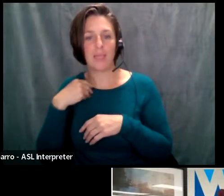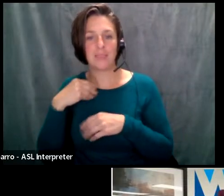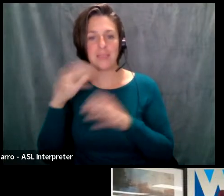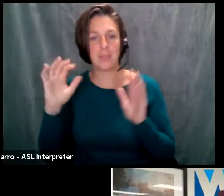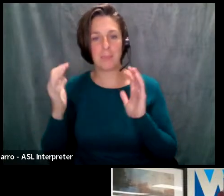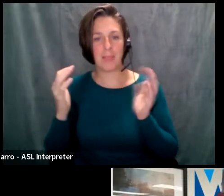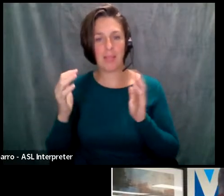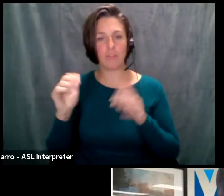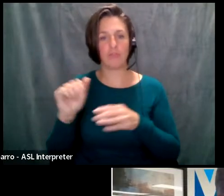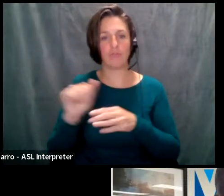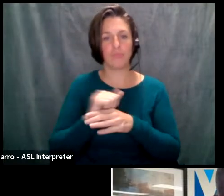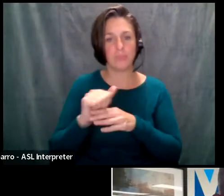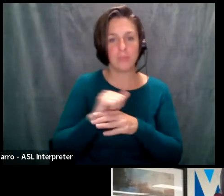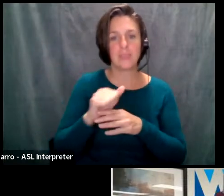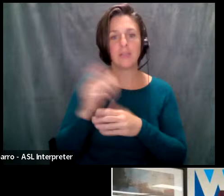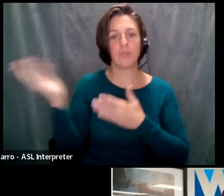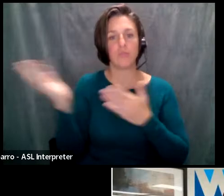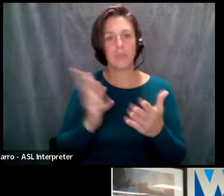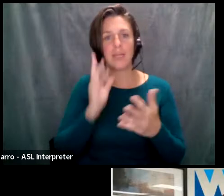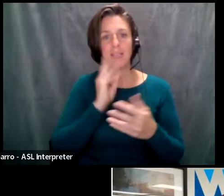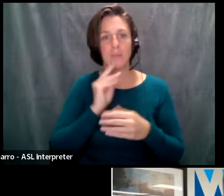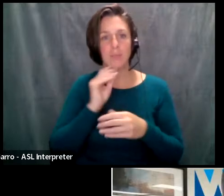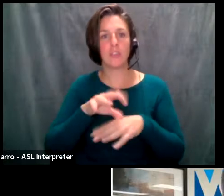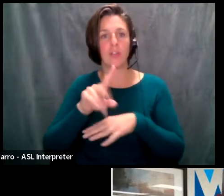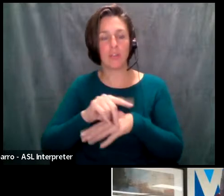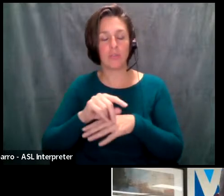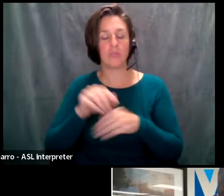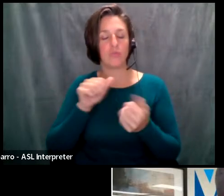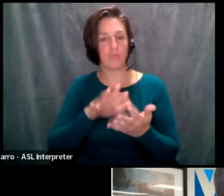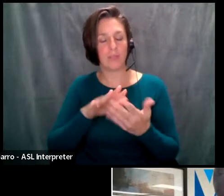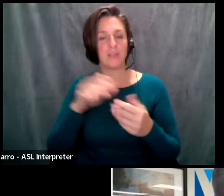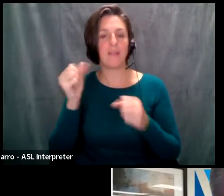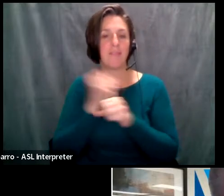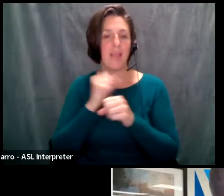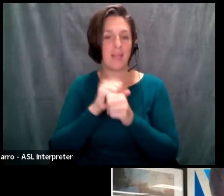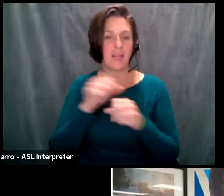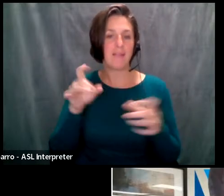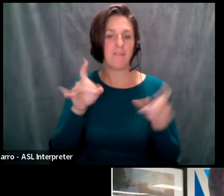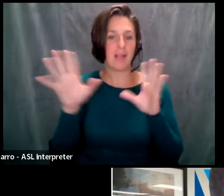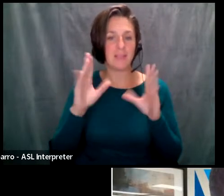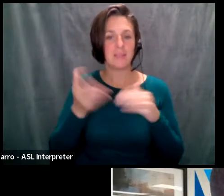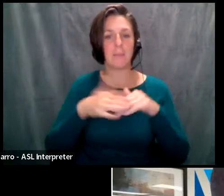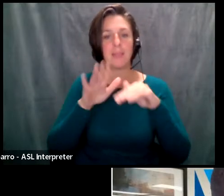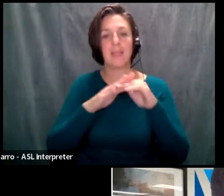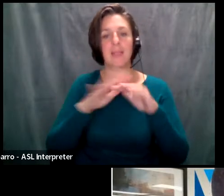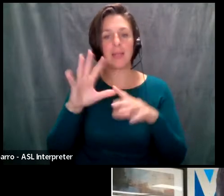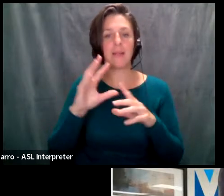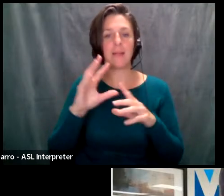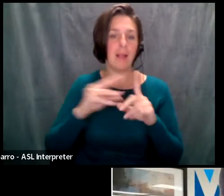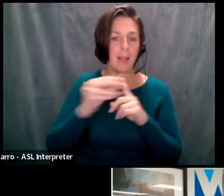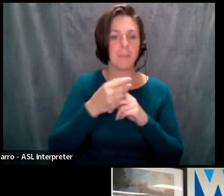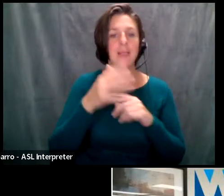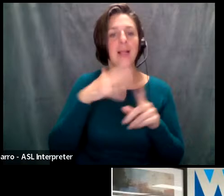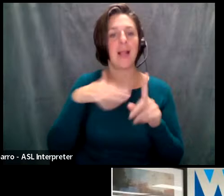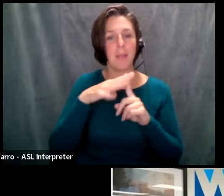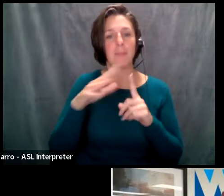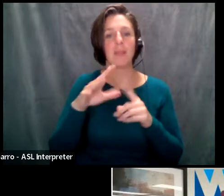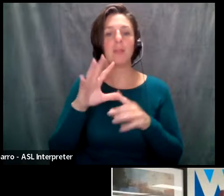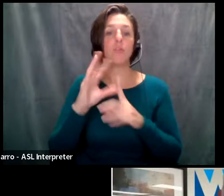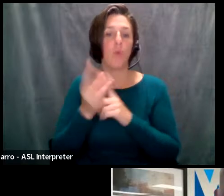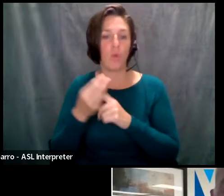bringing on expert consultants will assist in addressing fighting violence, to build a climate and culture of nonviolent ways to address these